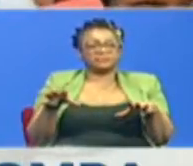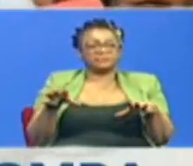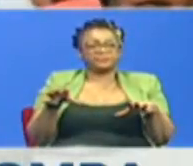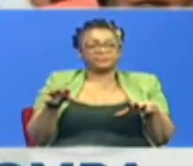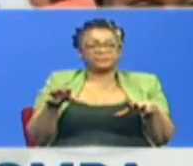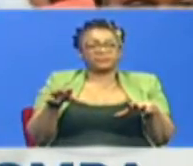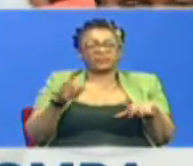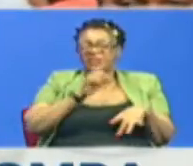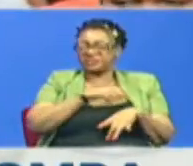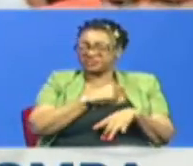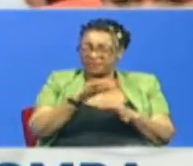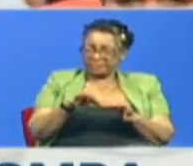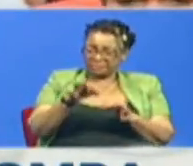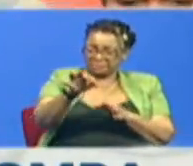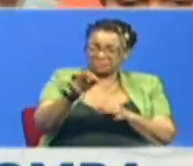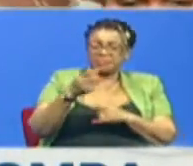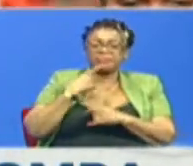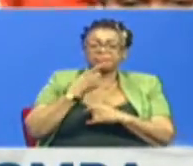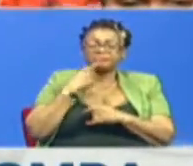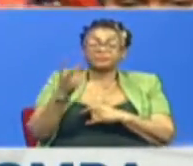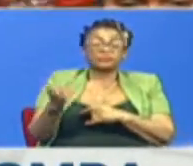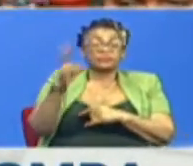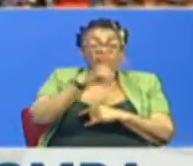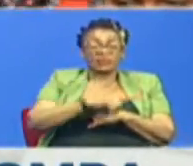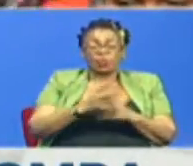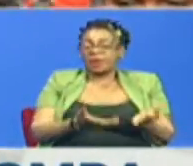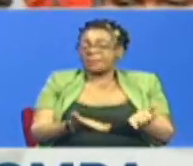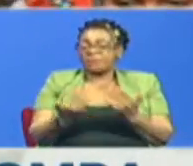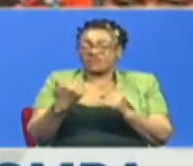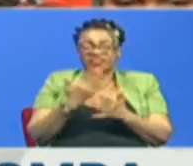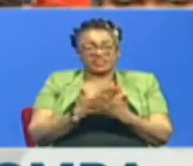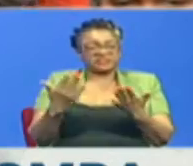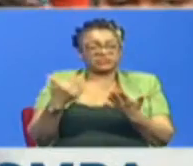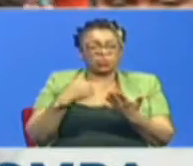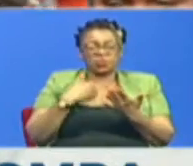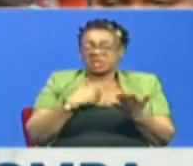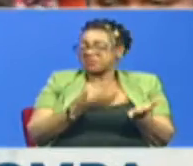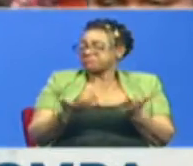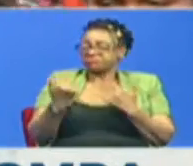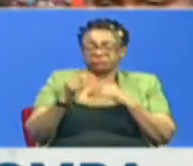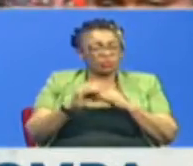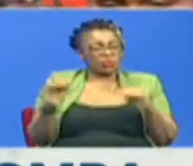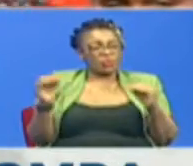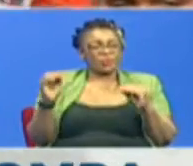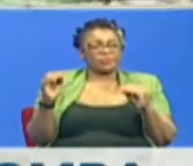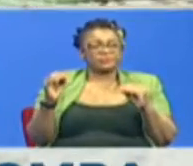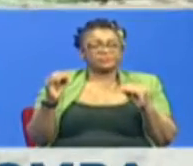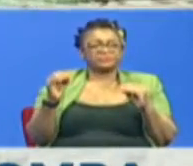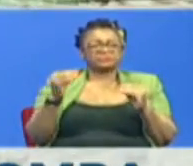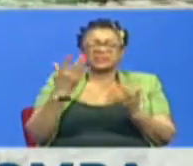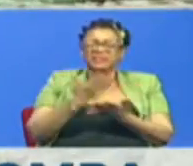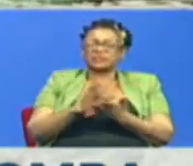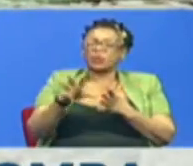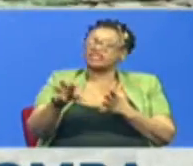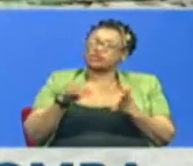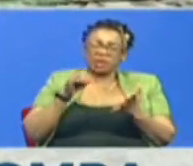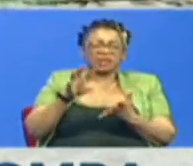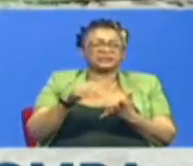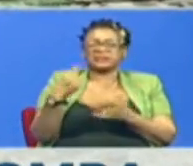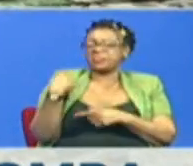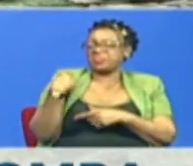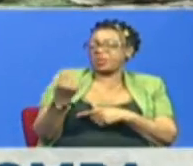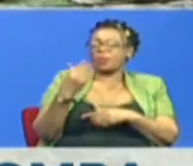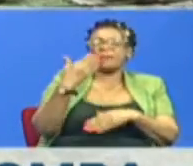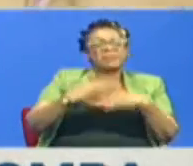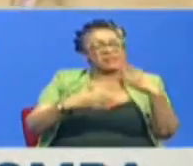na alituambia baada ya siku mbili tuondoe vitu hatuko tumeondoa vitu zetu zote zilimbiwa zingine tingatinge karibu juzi tu ndio tulijenga wakati moto